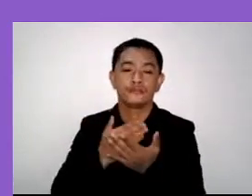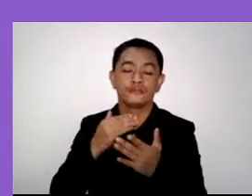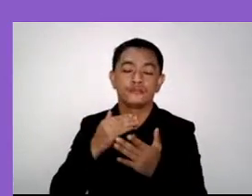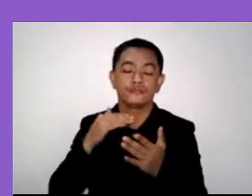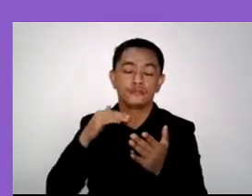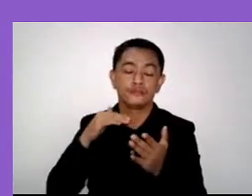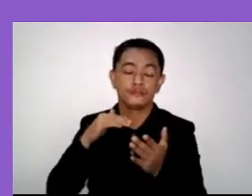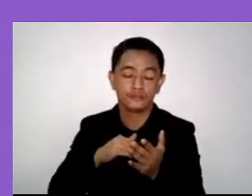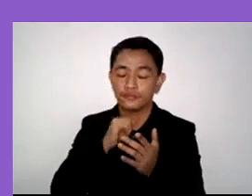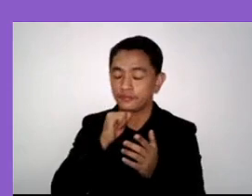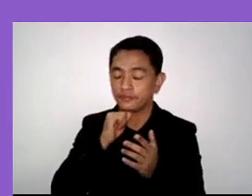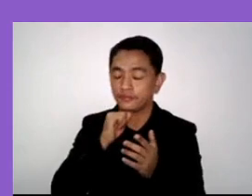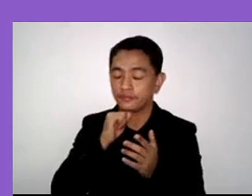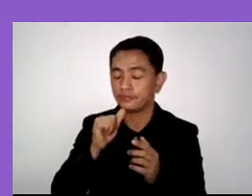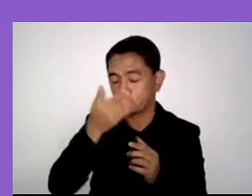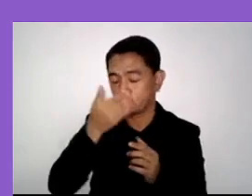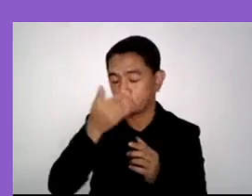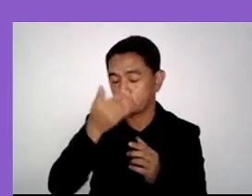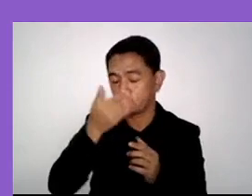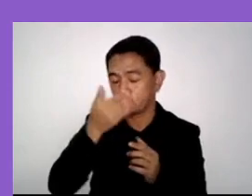https://tinyurl.com/2022inclusion-accessweek-eval.